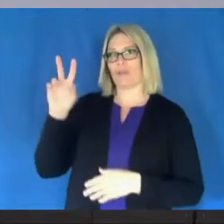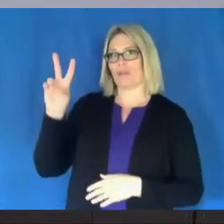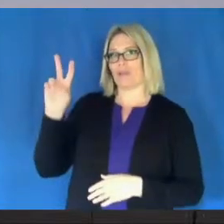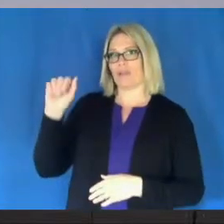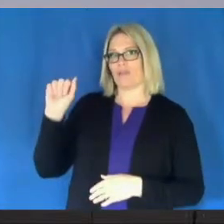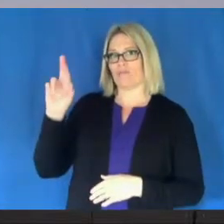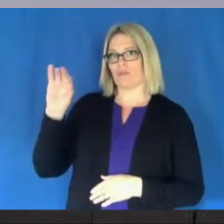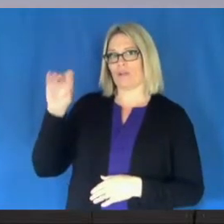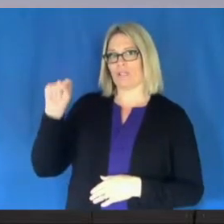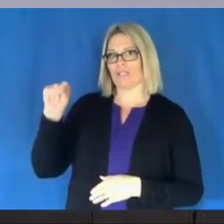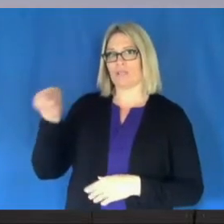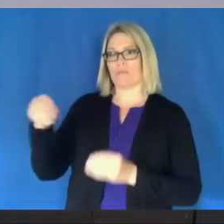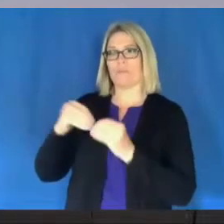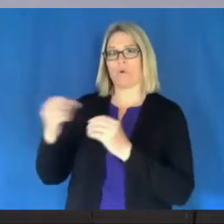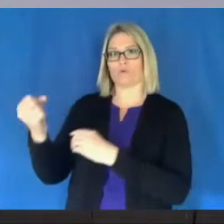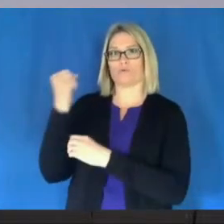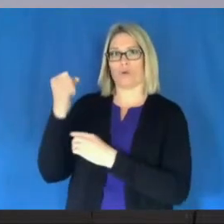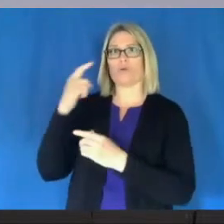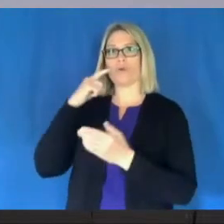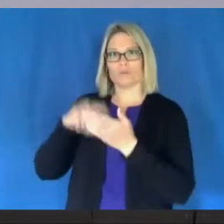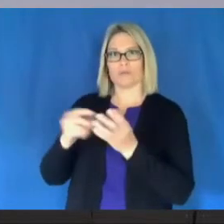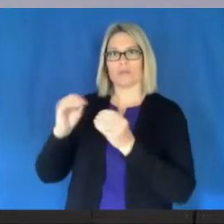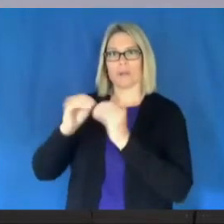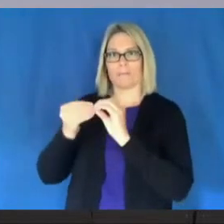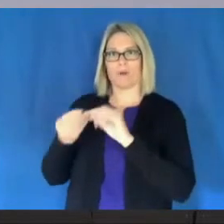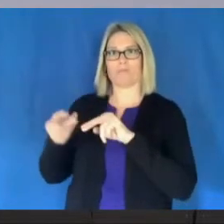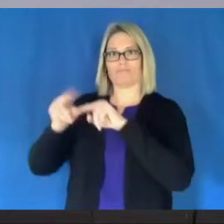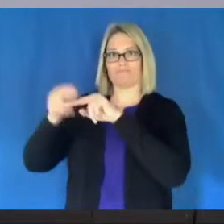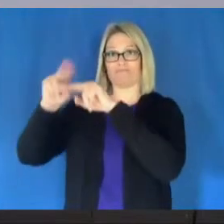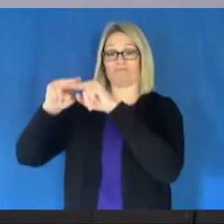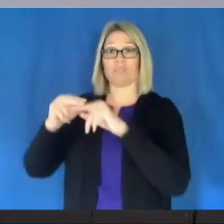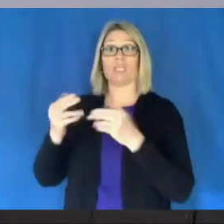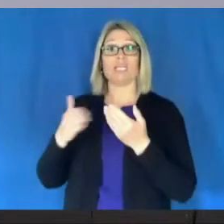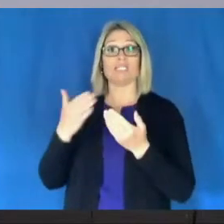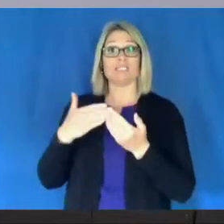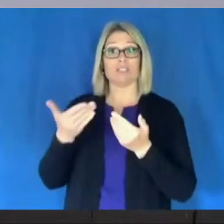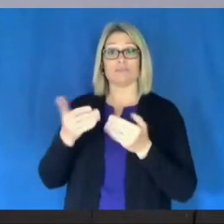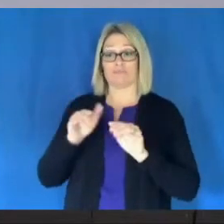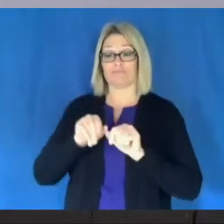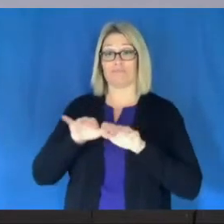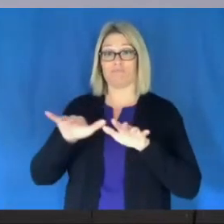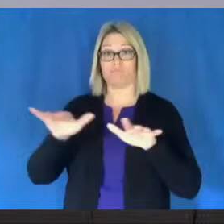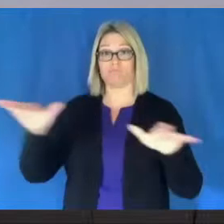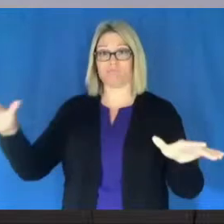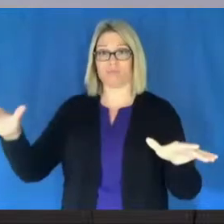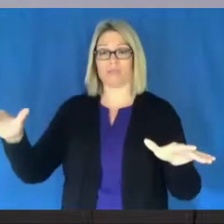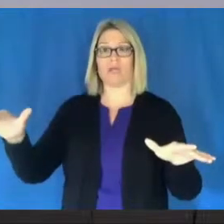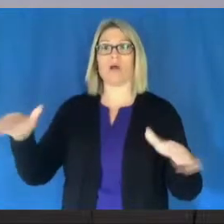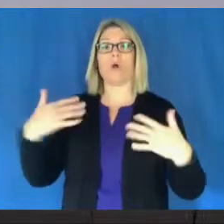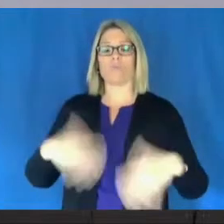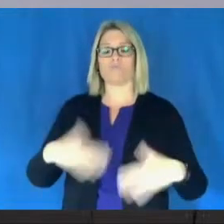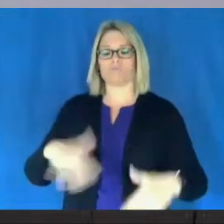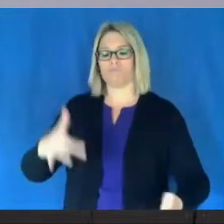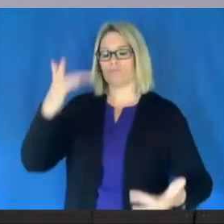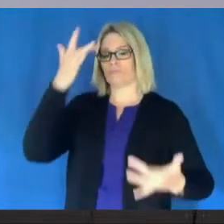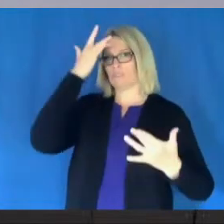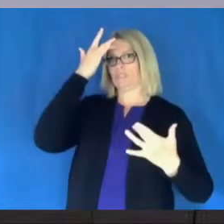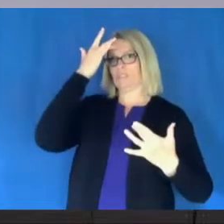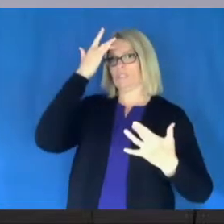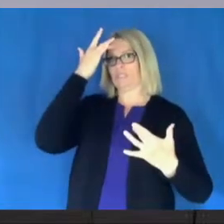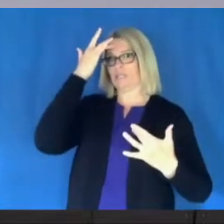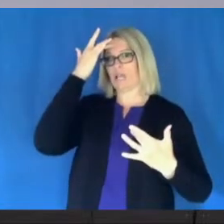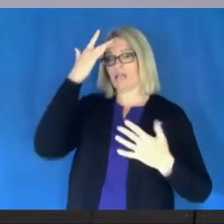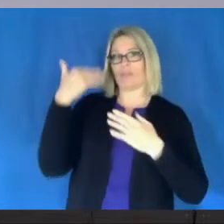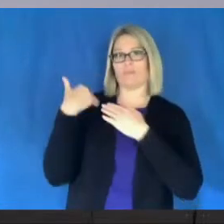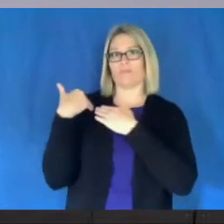strain of COVID-19. The variants are more transmissible and create more severe illness, creating additional strain on health systems